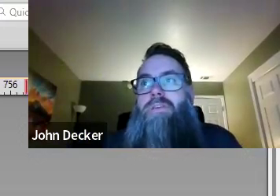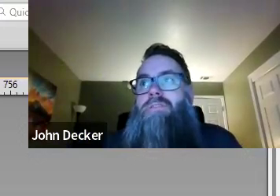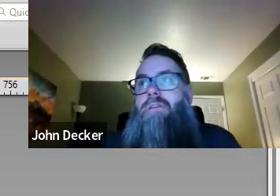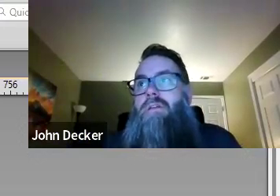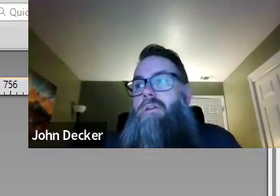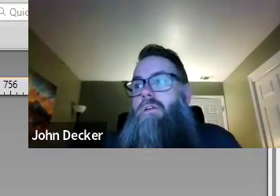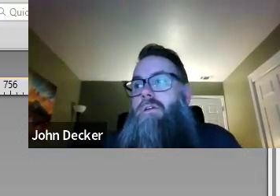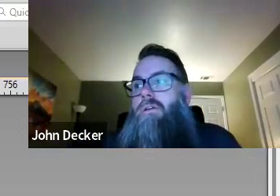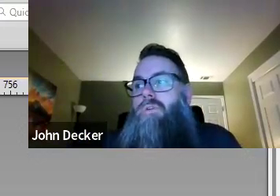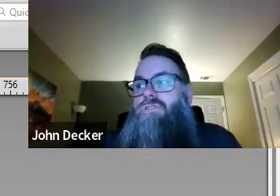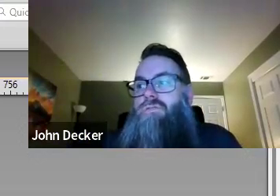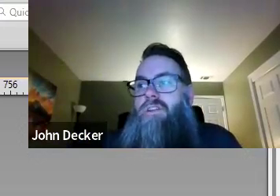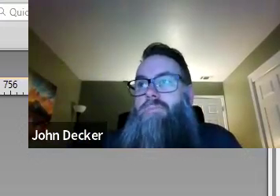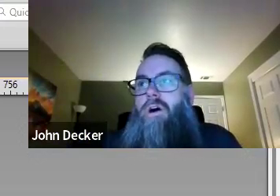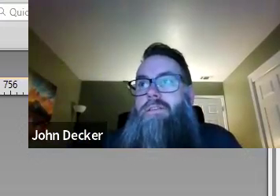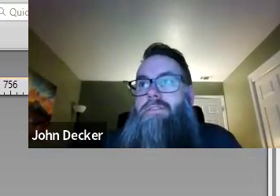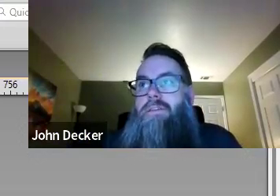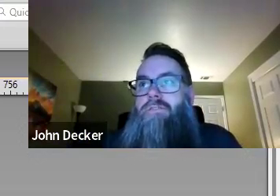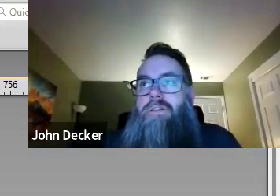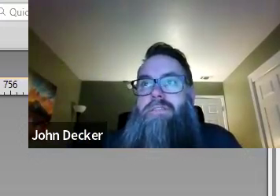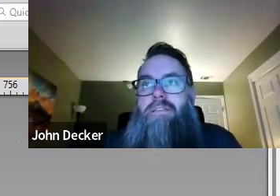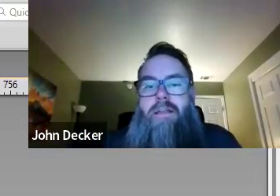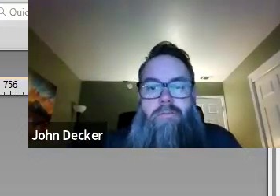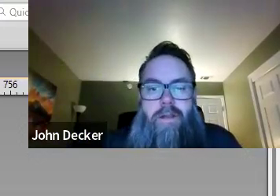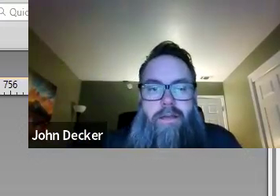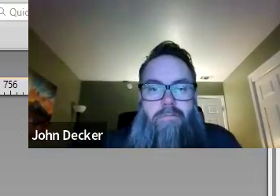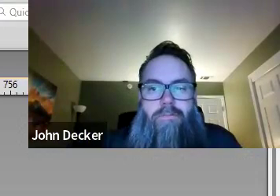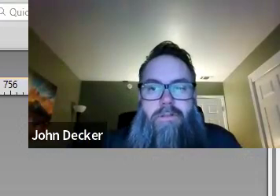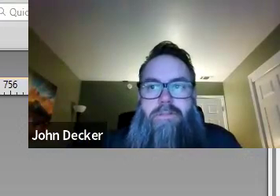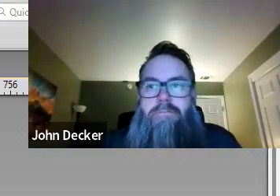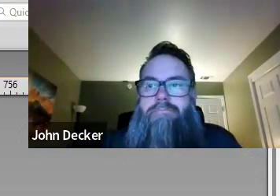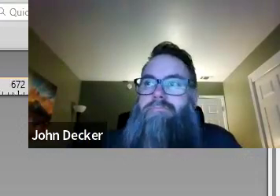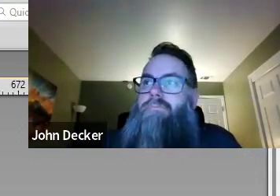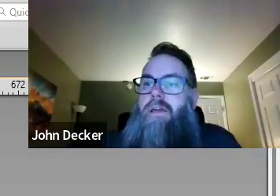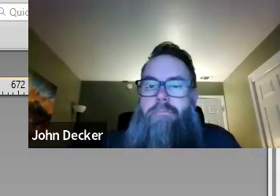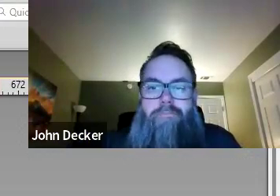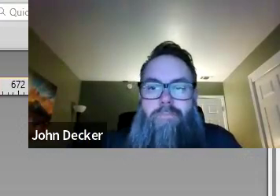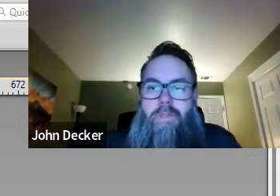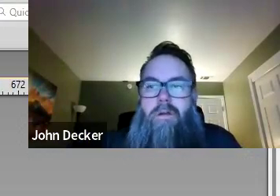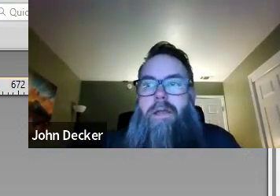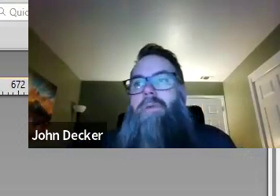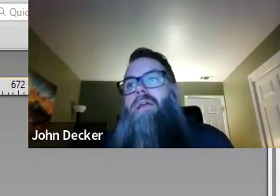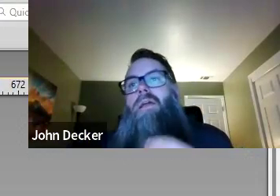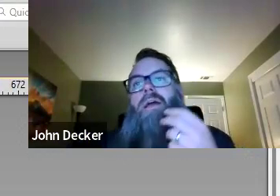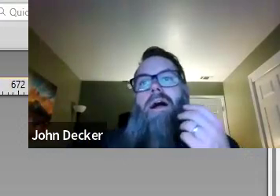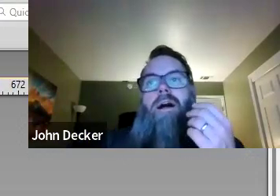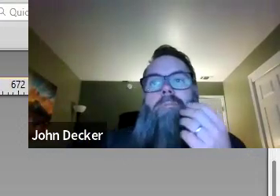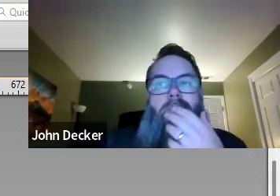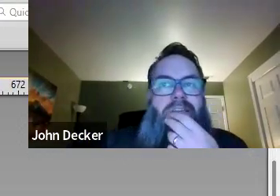non-medical therapies regional center policy. Can you guys see that right now, the policy? Yeah. All